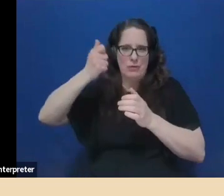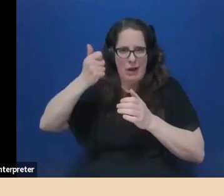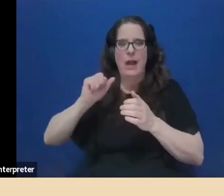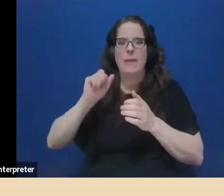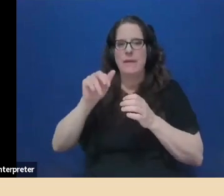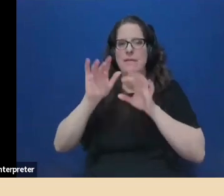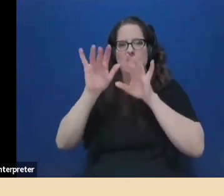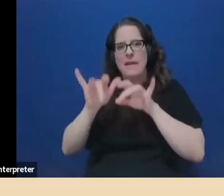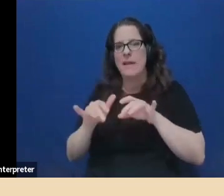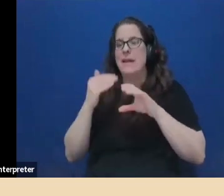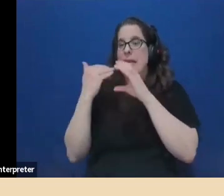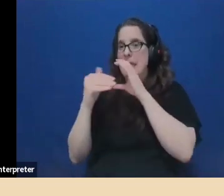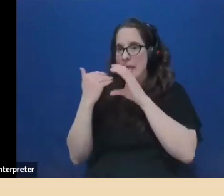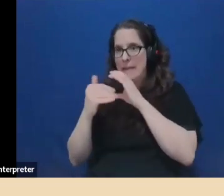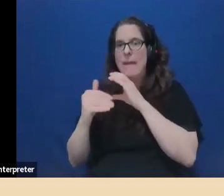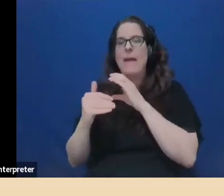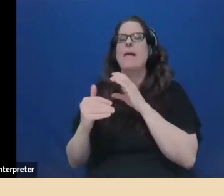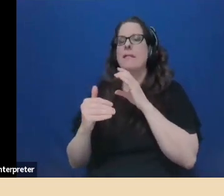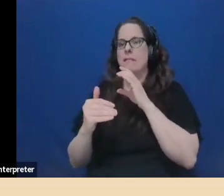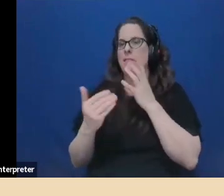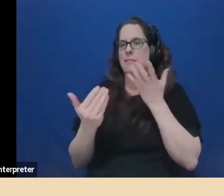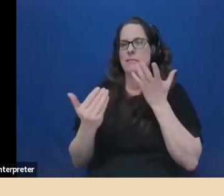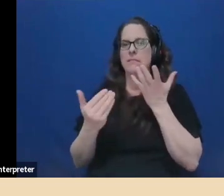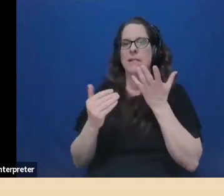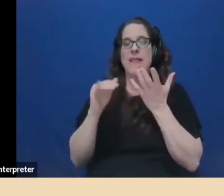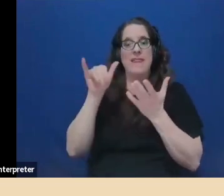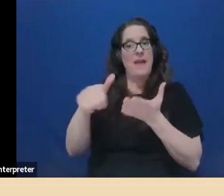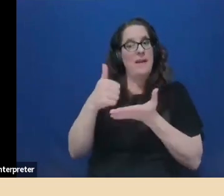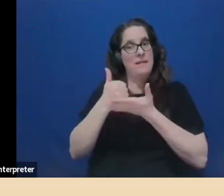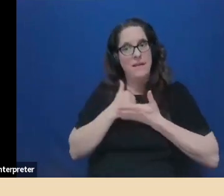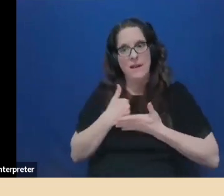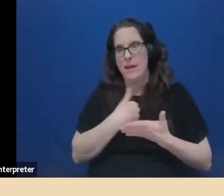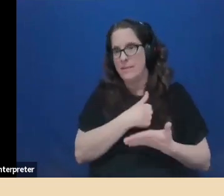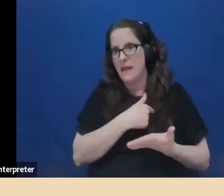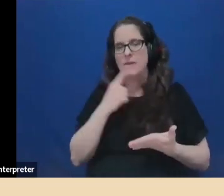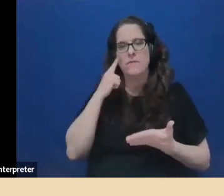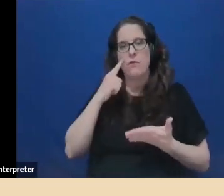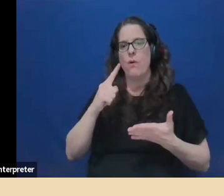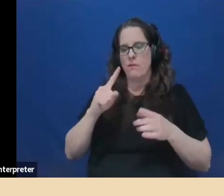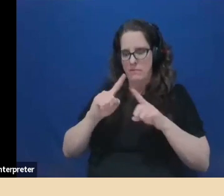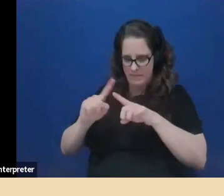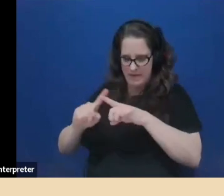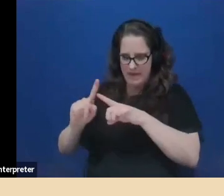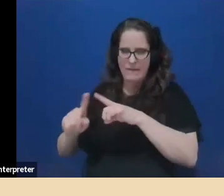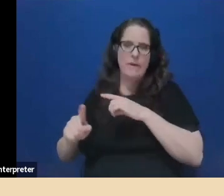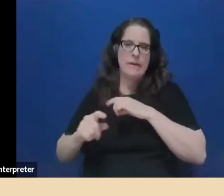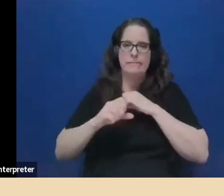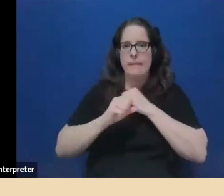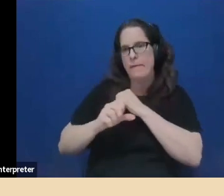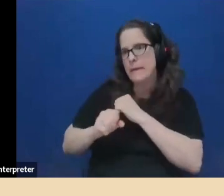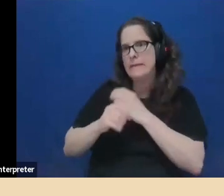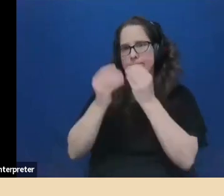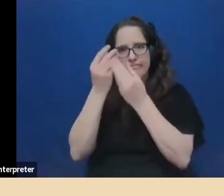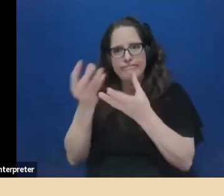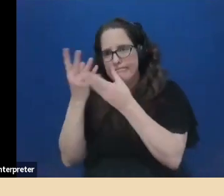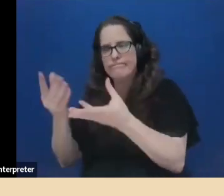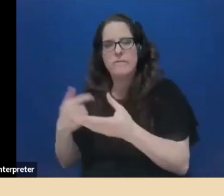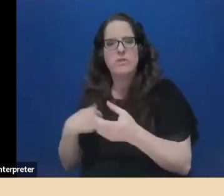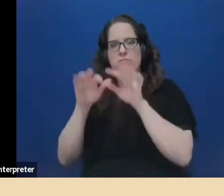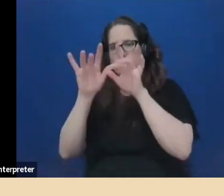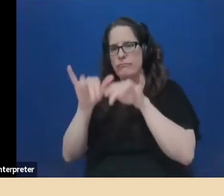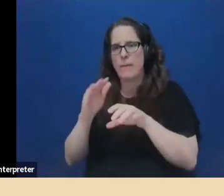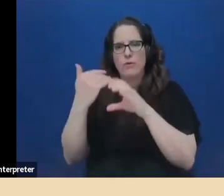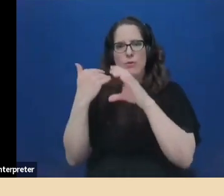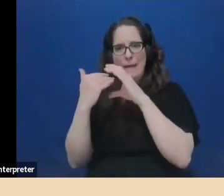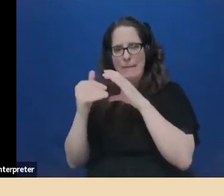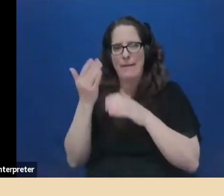can give us all your contact information, that would help us for campaigns that we run. But if you just want to simply put your email address and put it in right